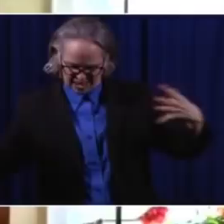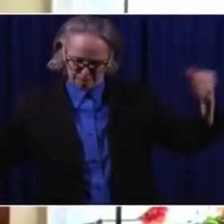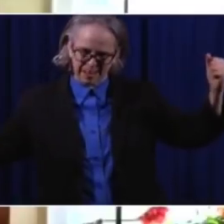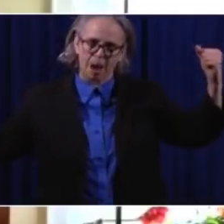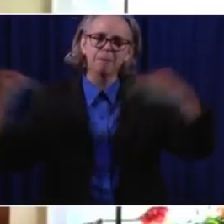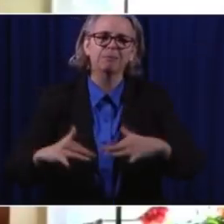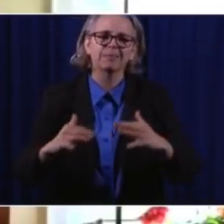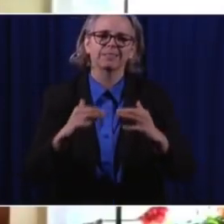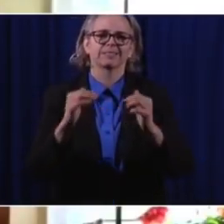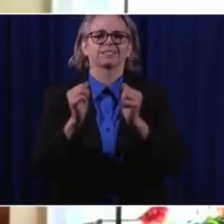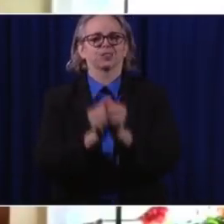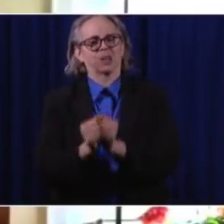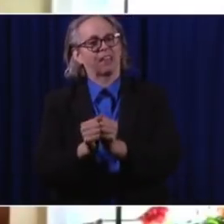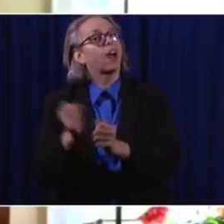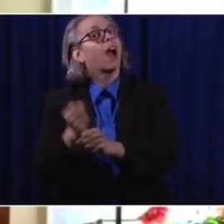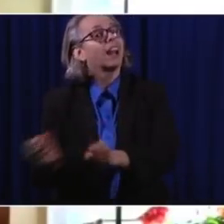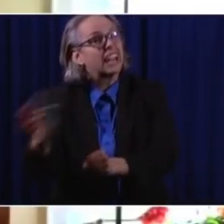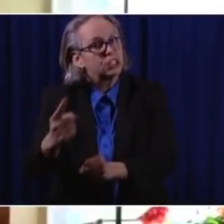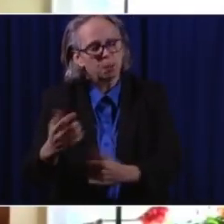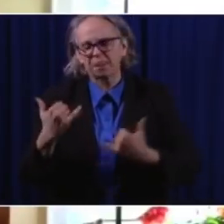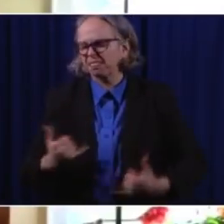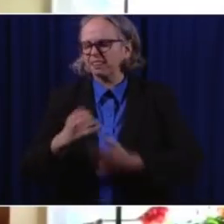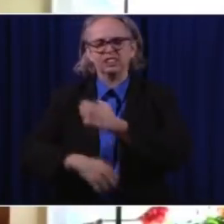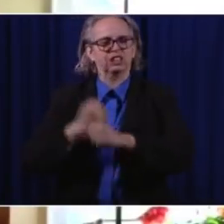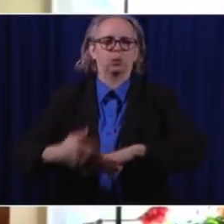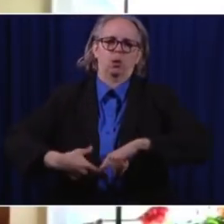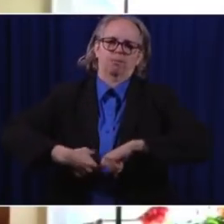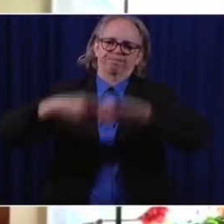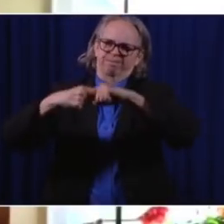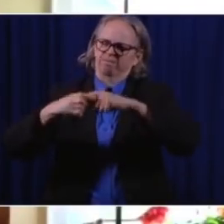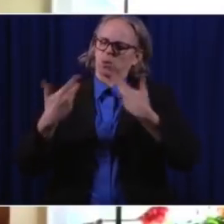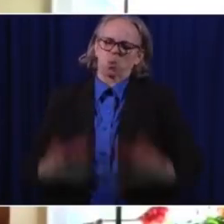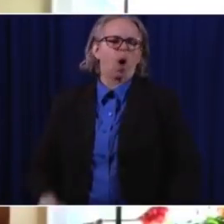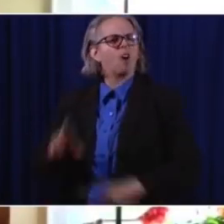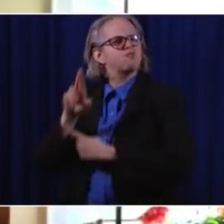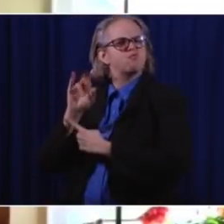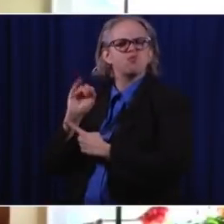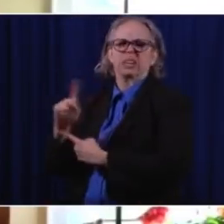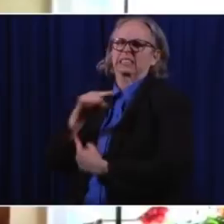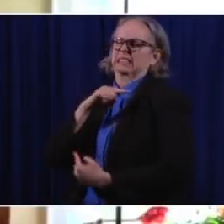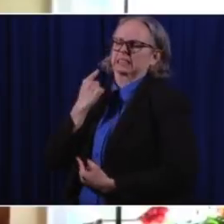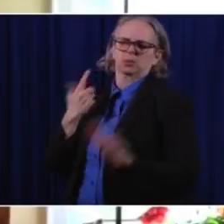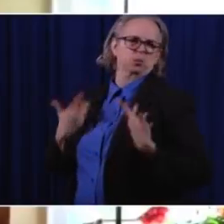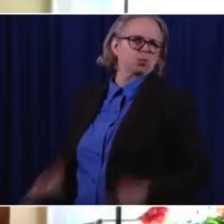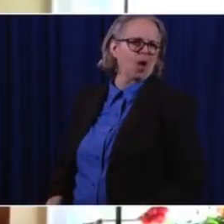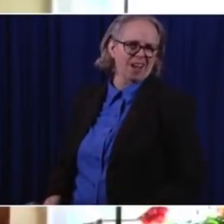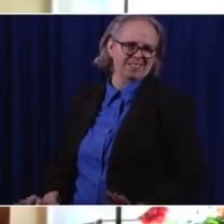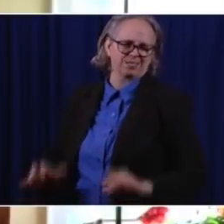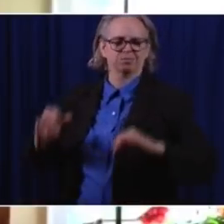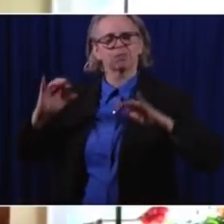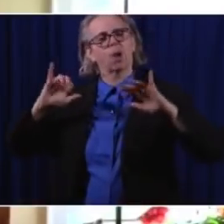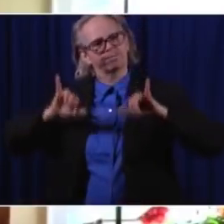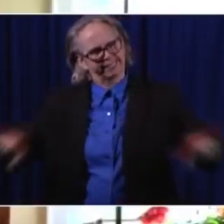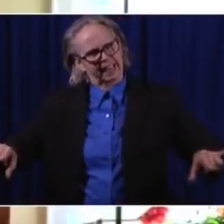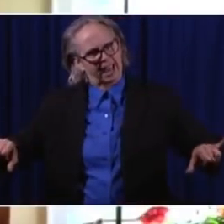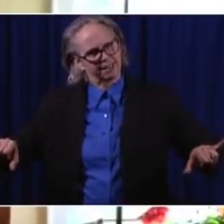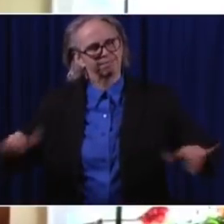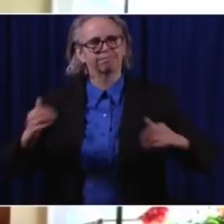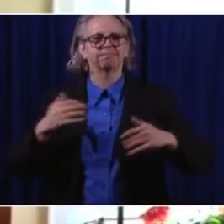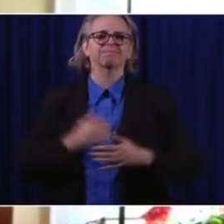So I think, we just can't take chances now if we all want to be here next year. So. Thank you. Thanks,